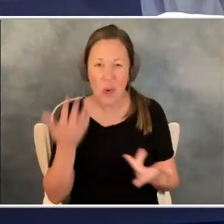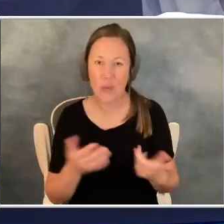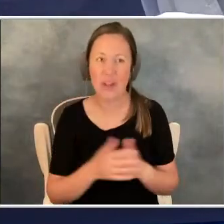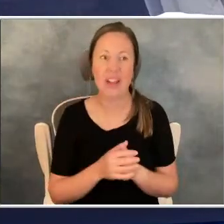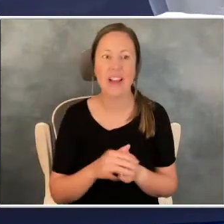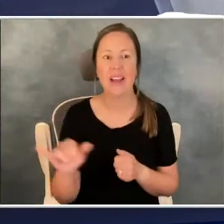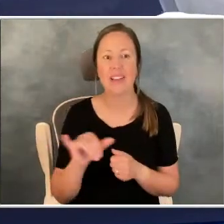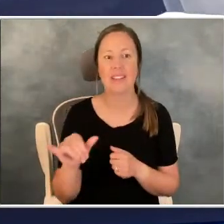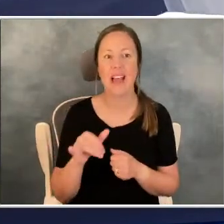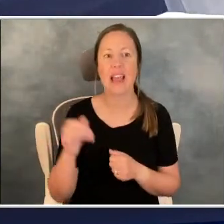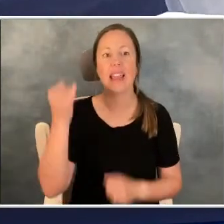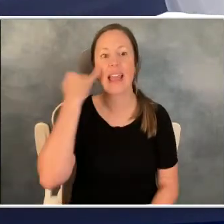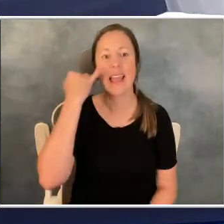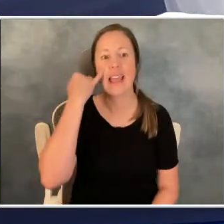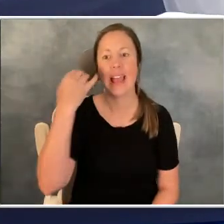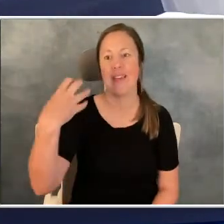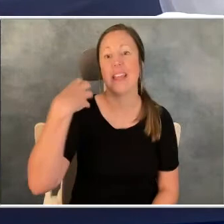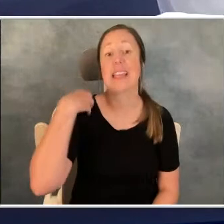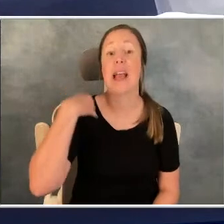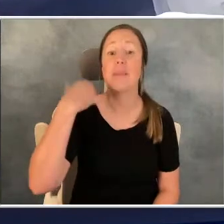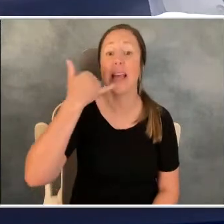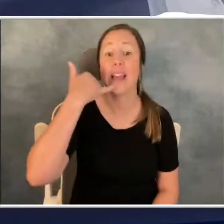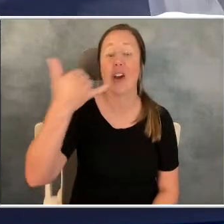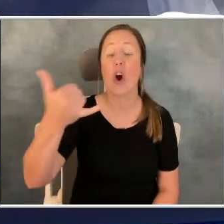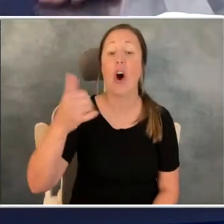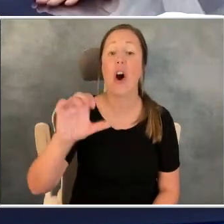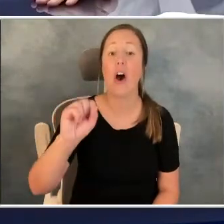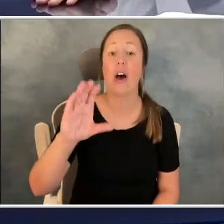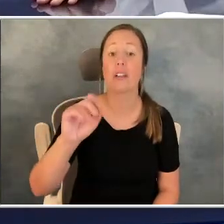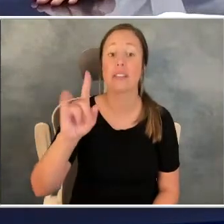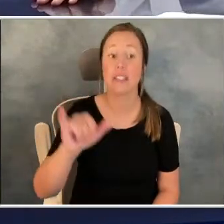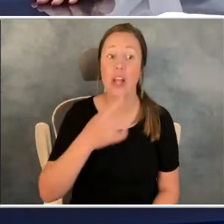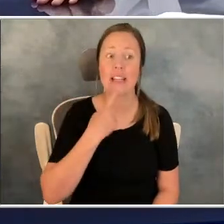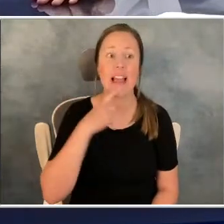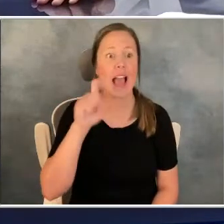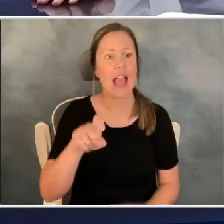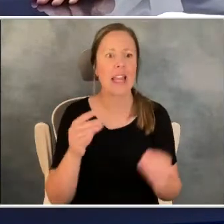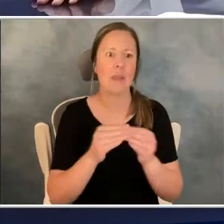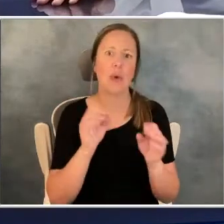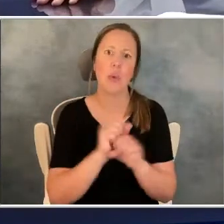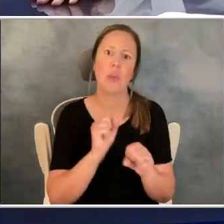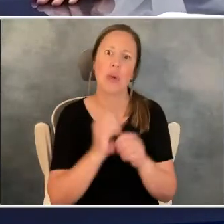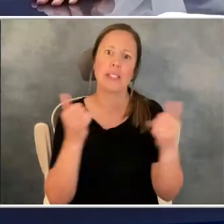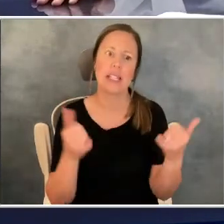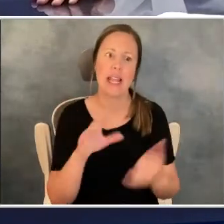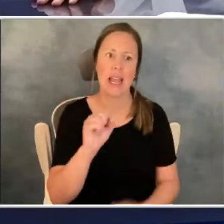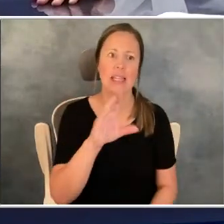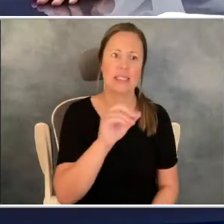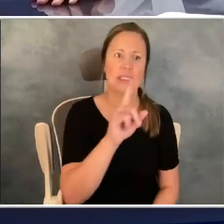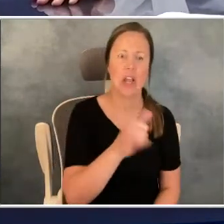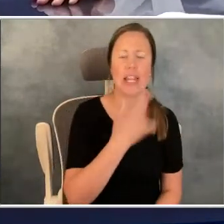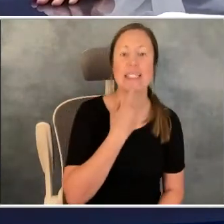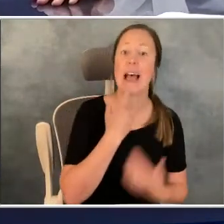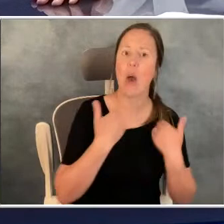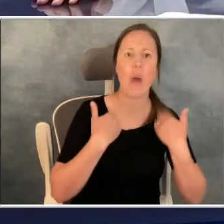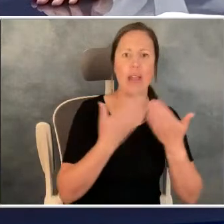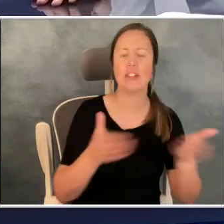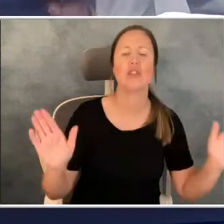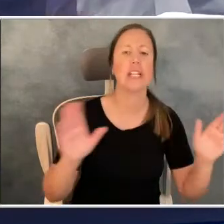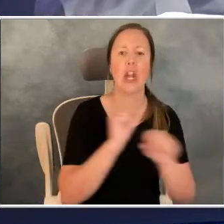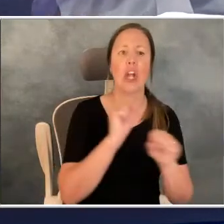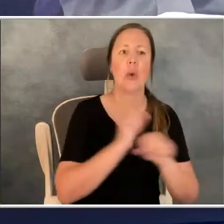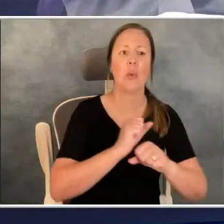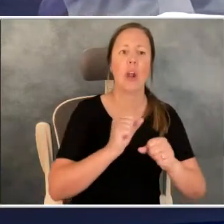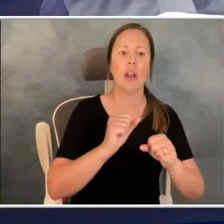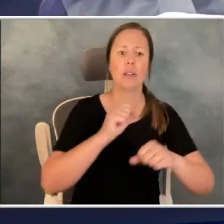calls down to Scotty and says, "Scotty, I need more warp drive," and Scotty says, "I got a generic warp engine and the warp part just failed, Captain." It'd be